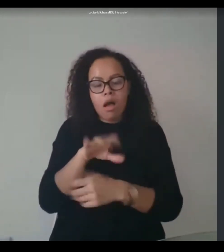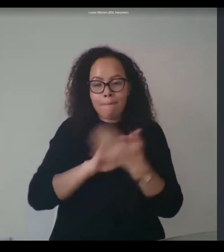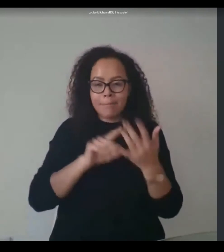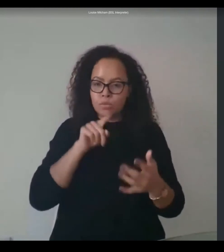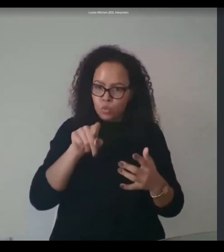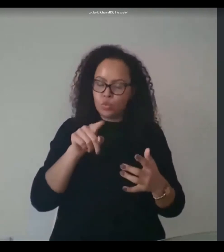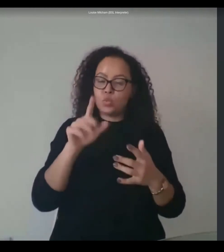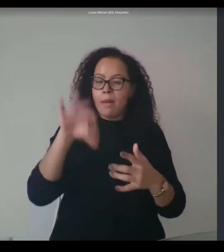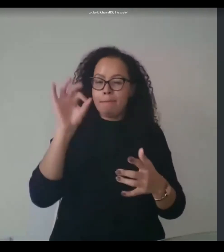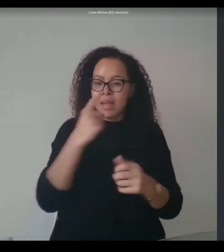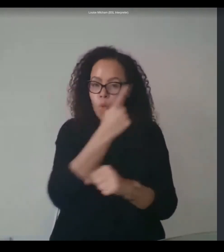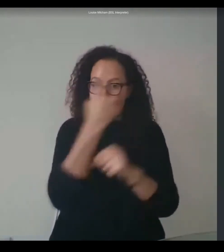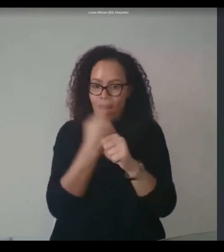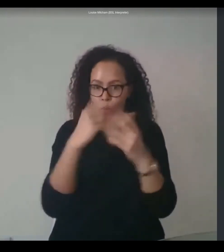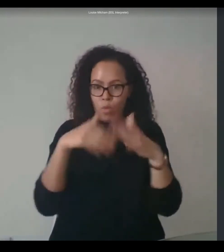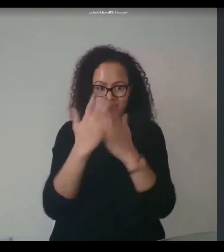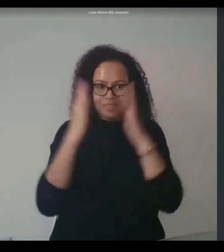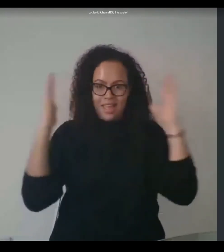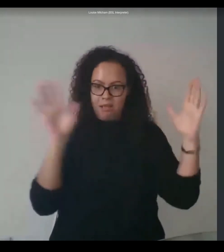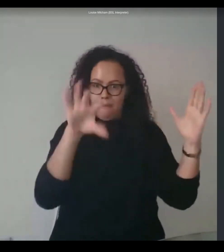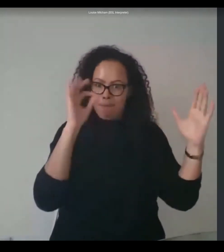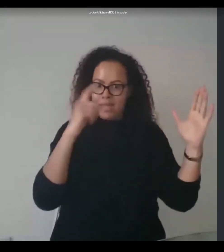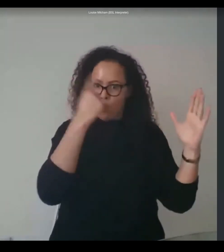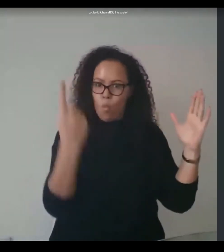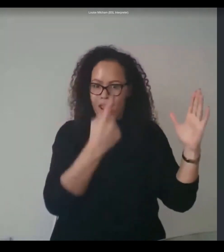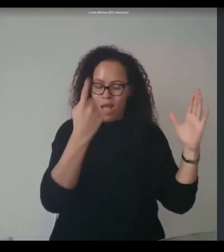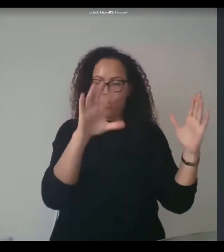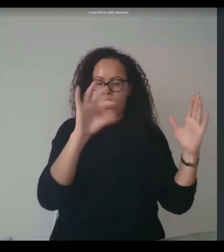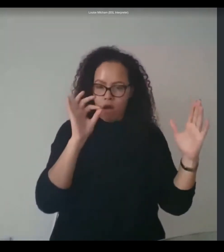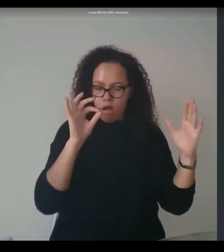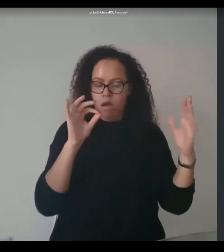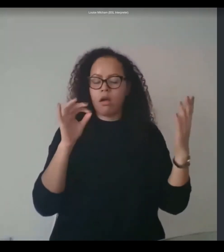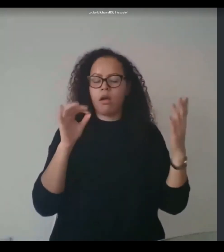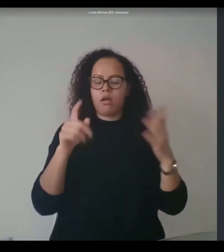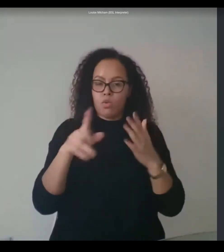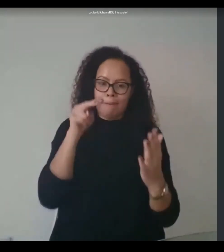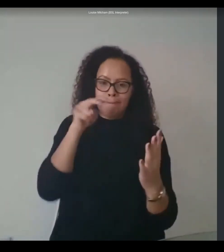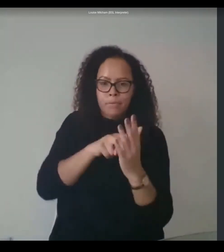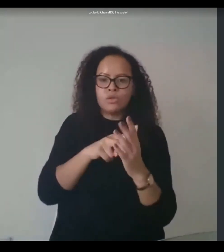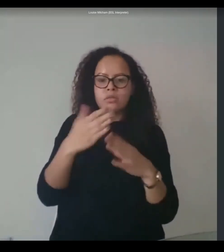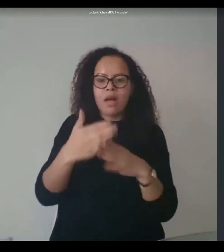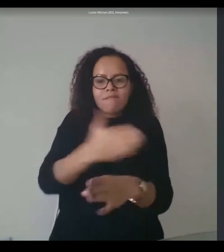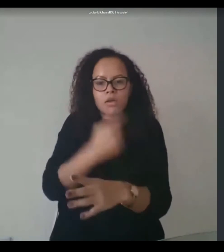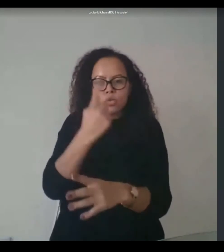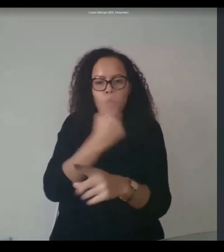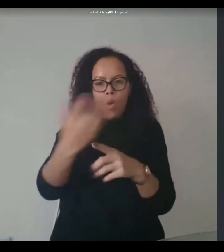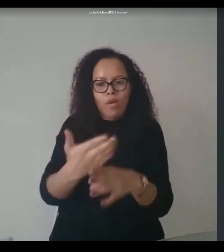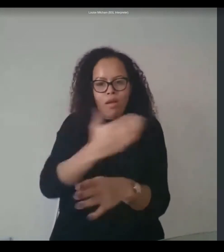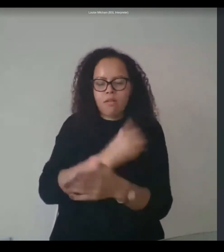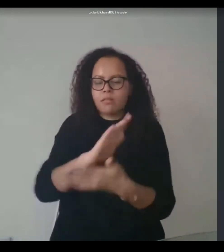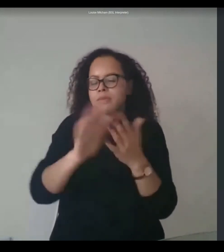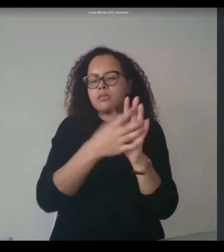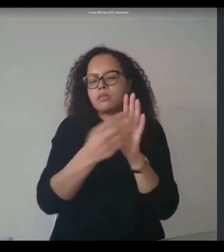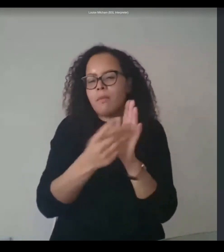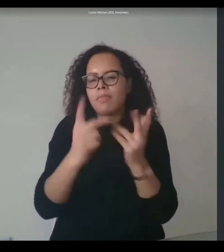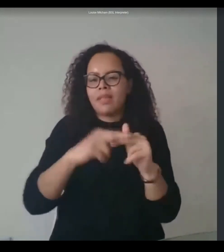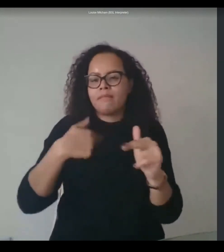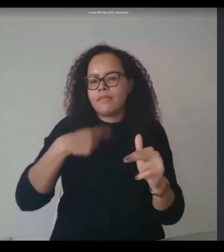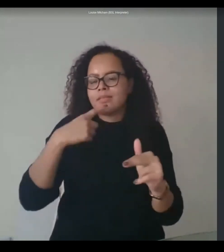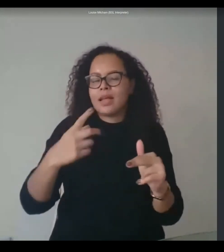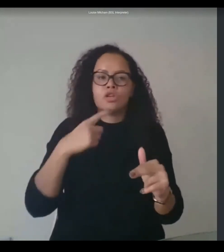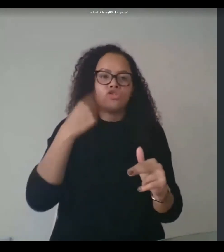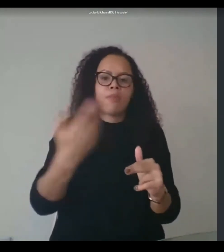day in advance or up to 7 days in advance. Now, if I say I'm going to go and exercise at 8 a.m.